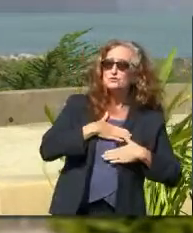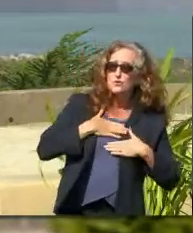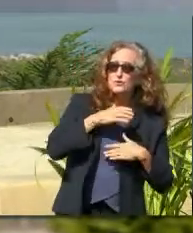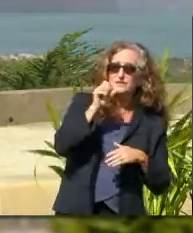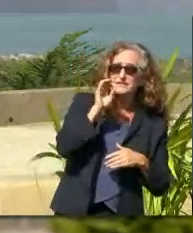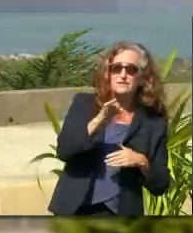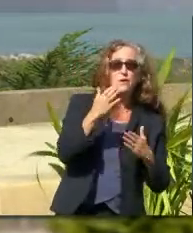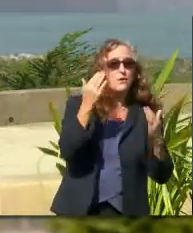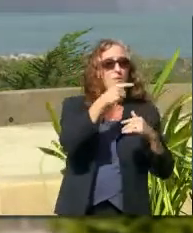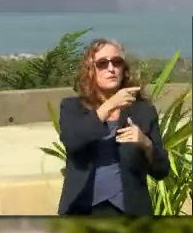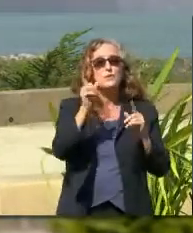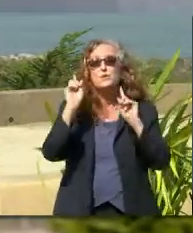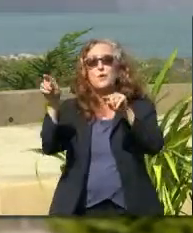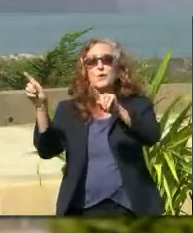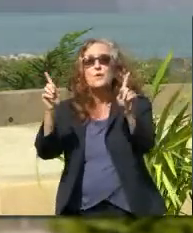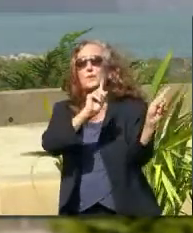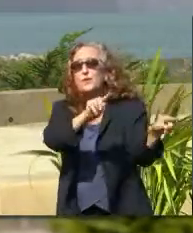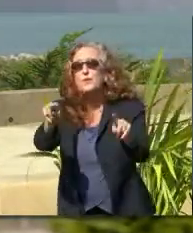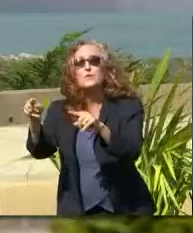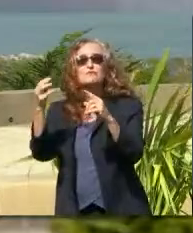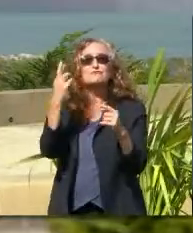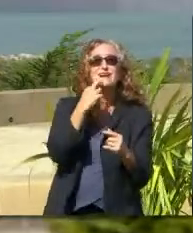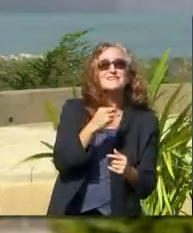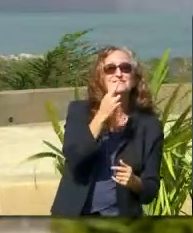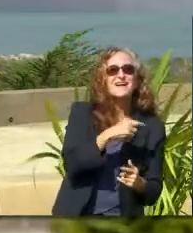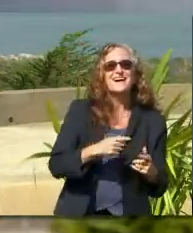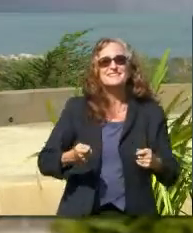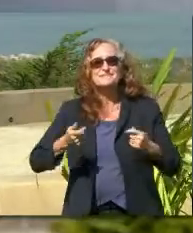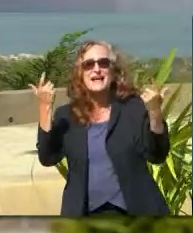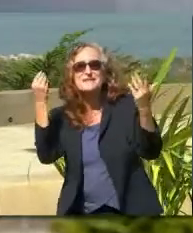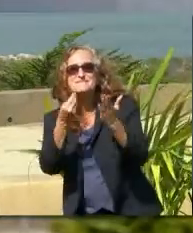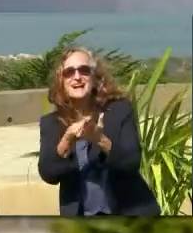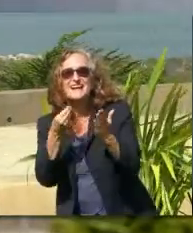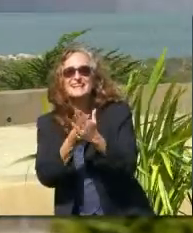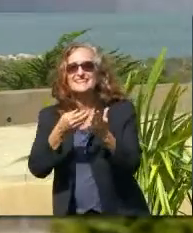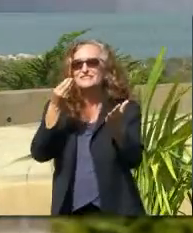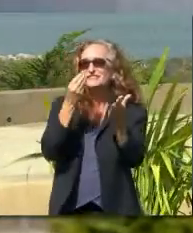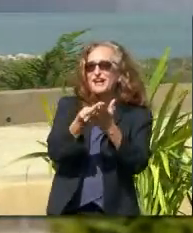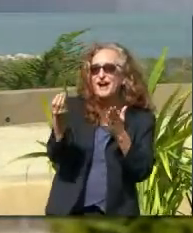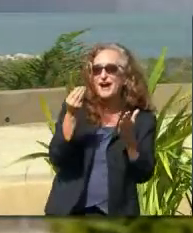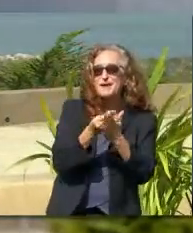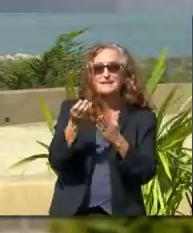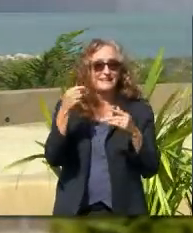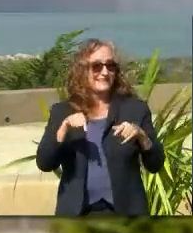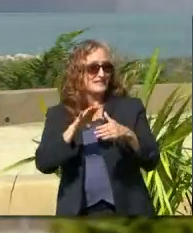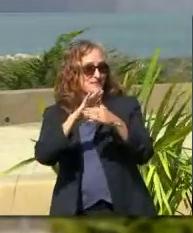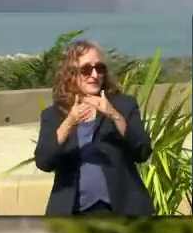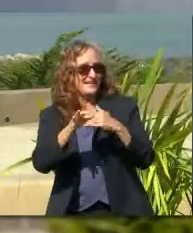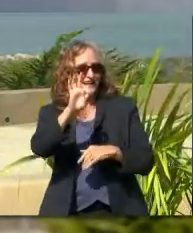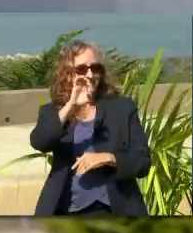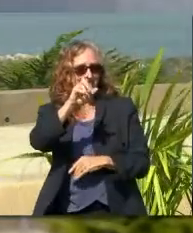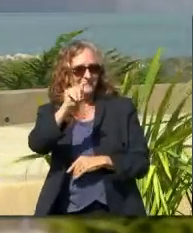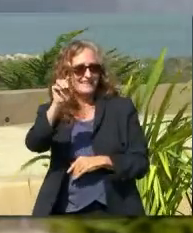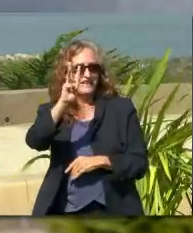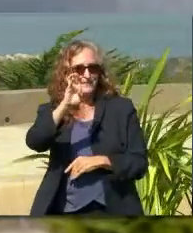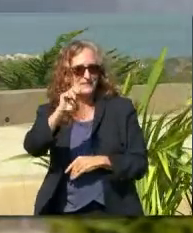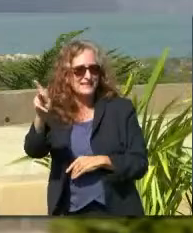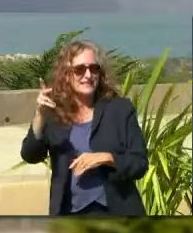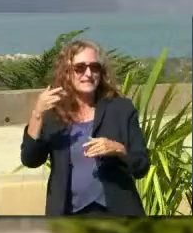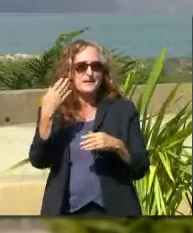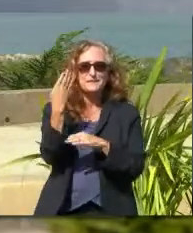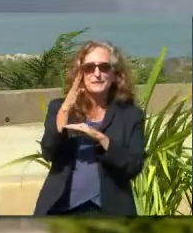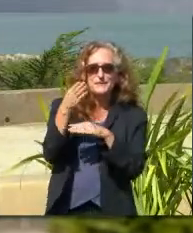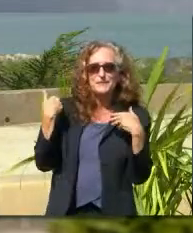out to our restaurants and shopping, and this weekend, Fleet Week and the Blue Angels and our